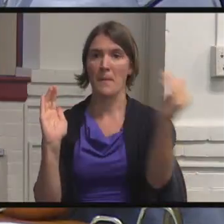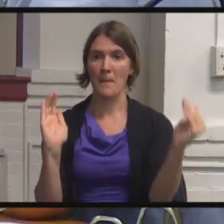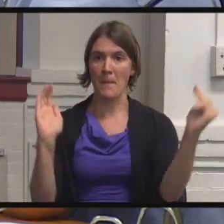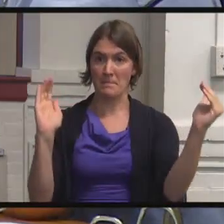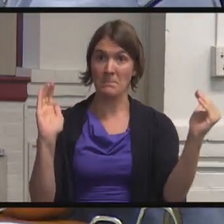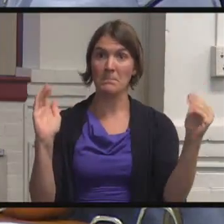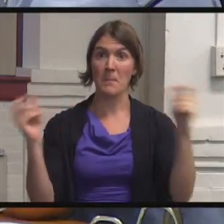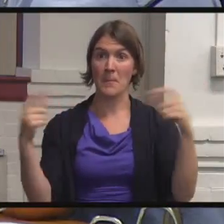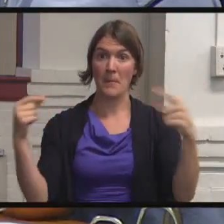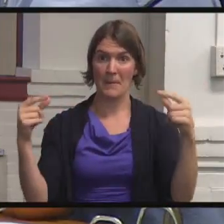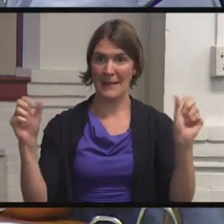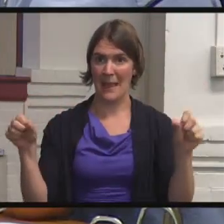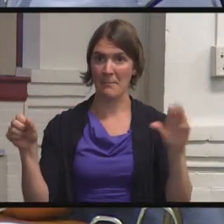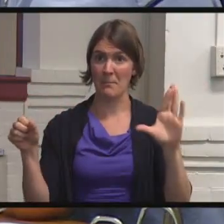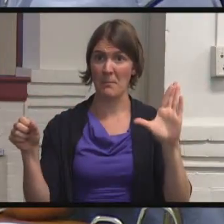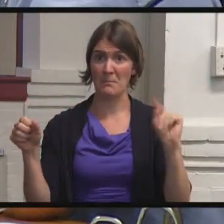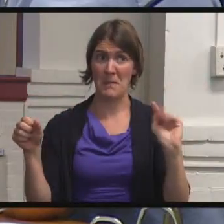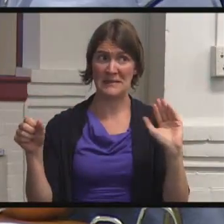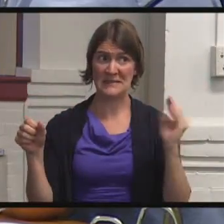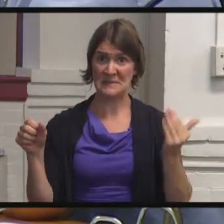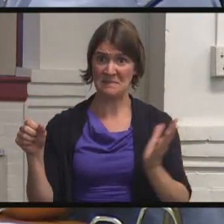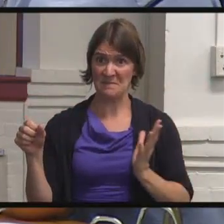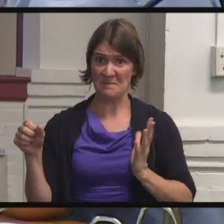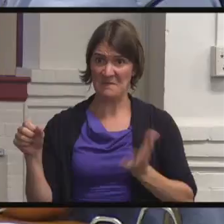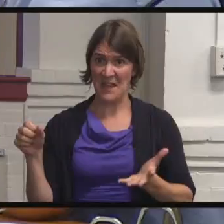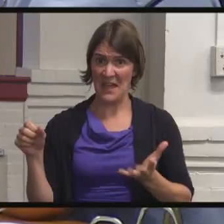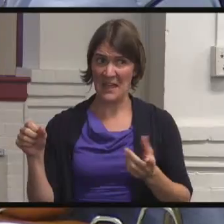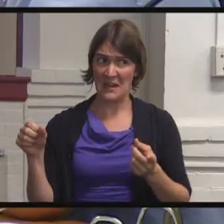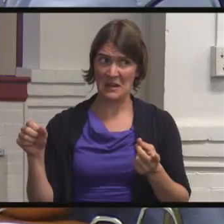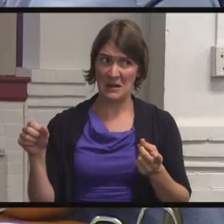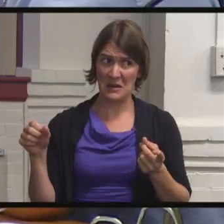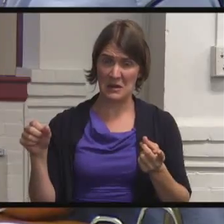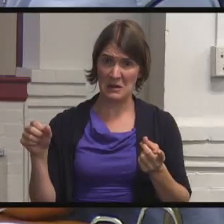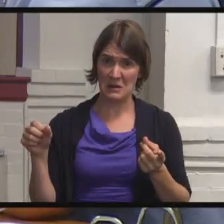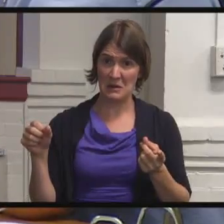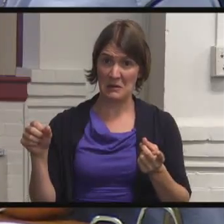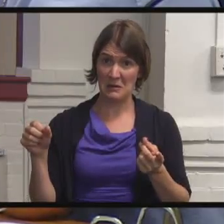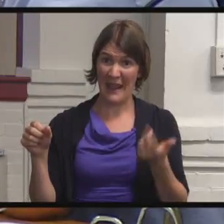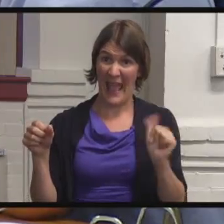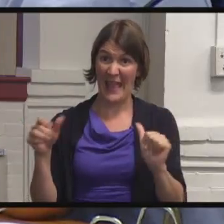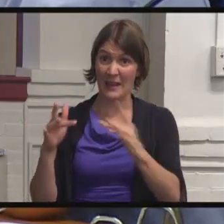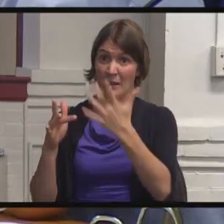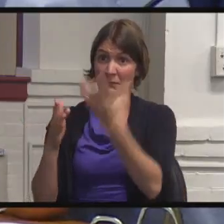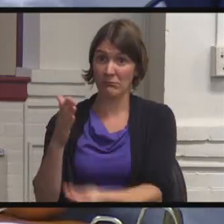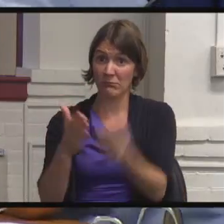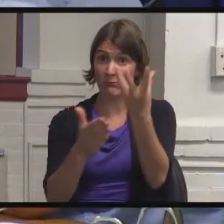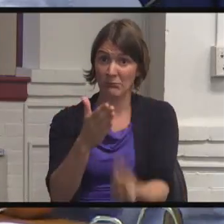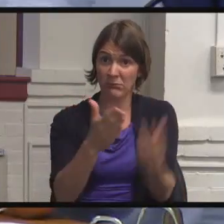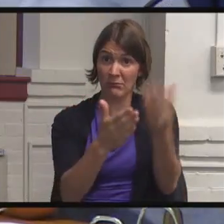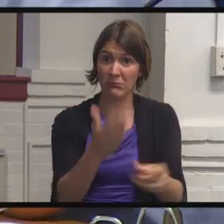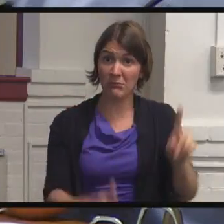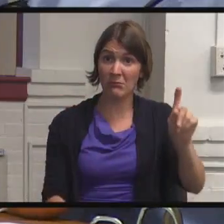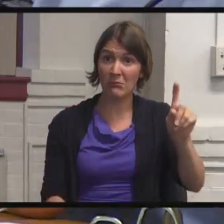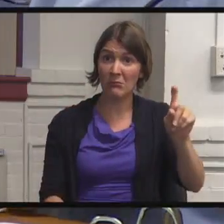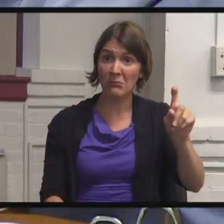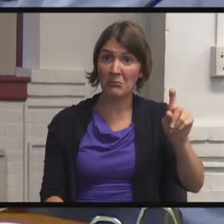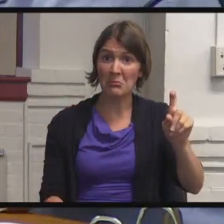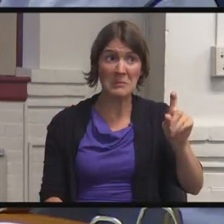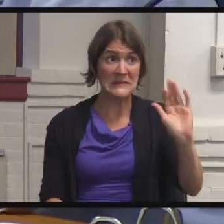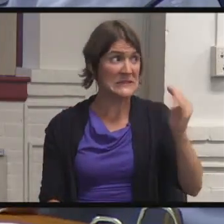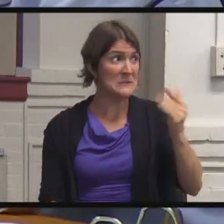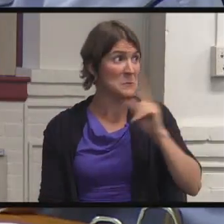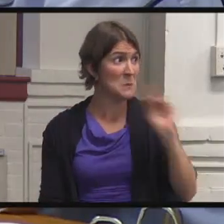but I don't have the impression that we have substantial gaps in that system that compromise public